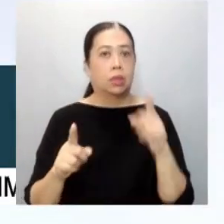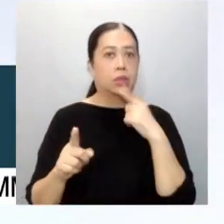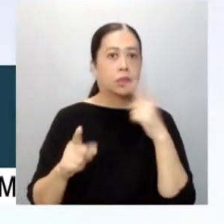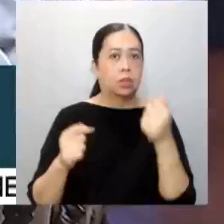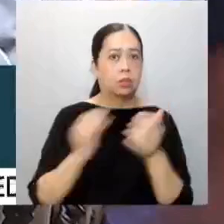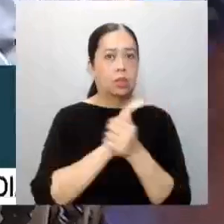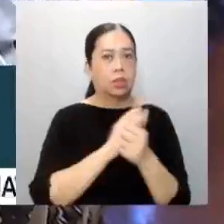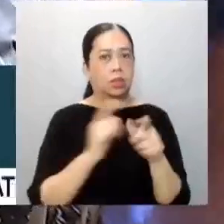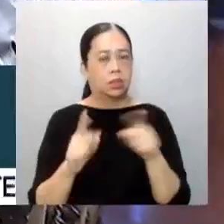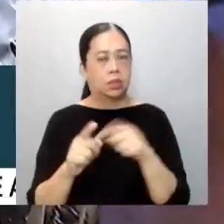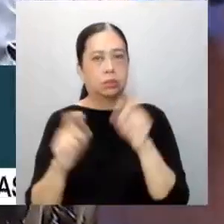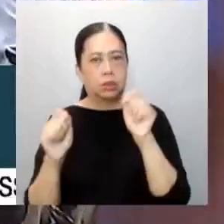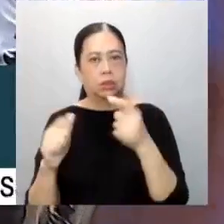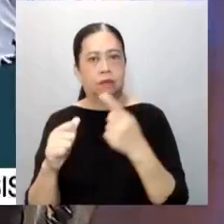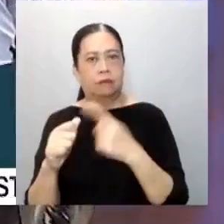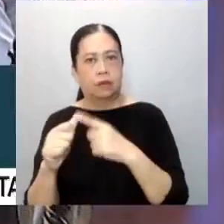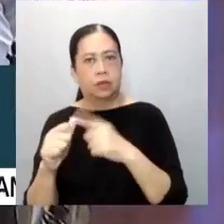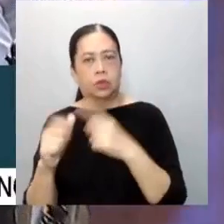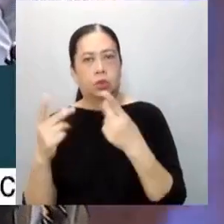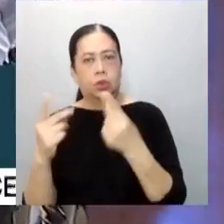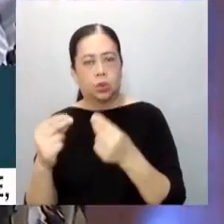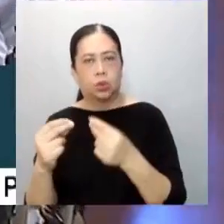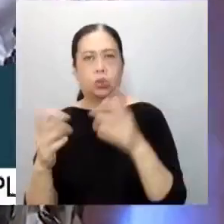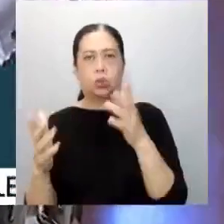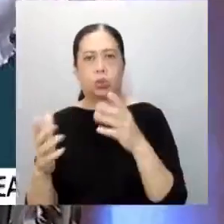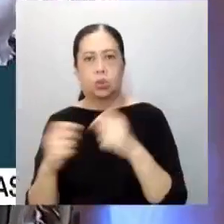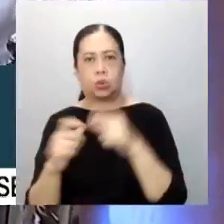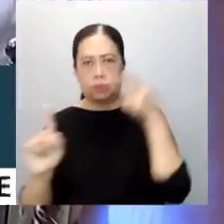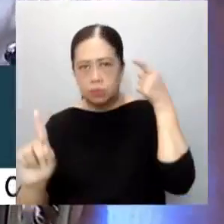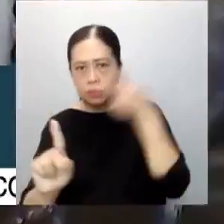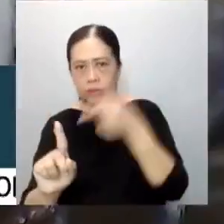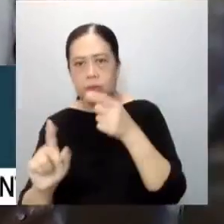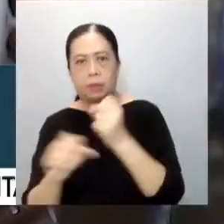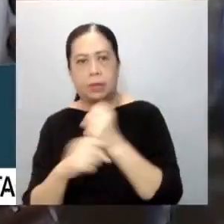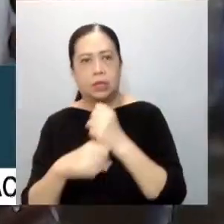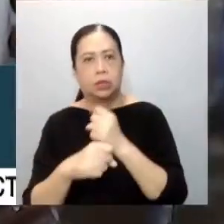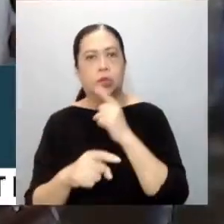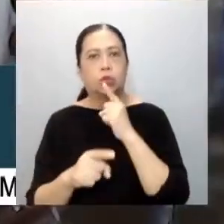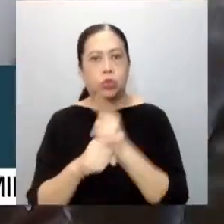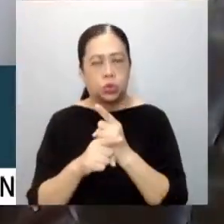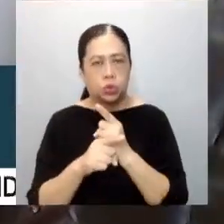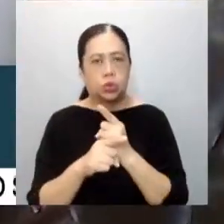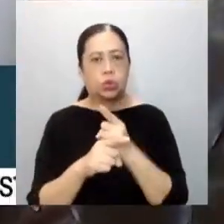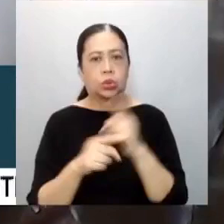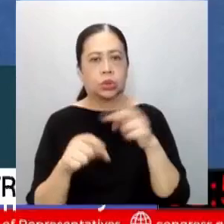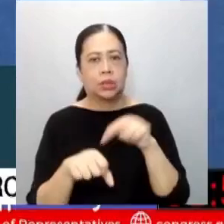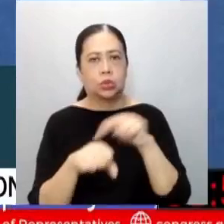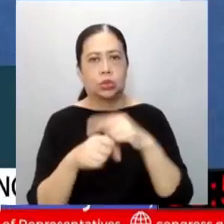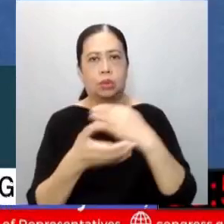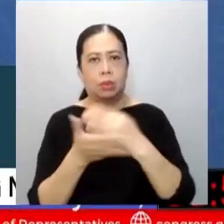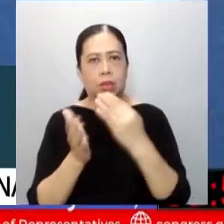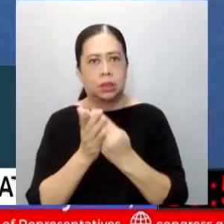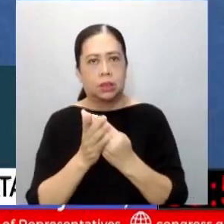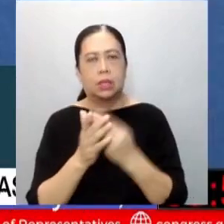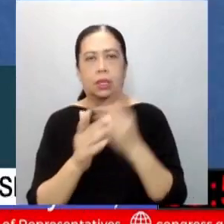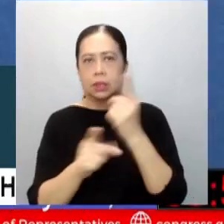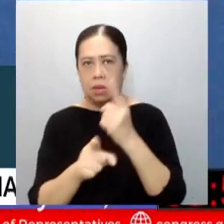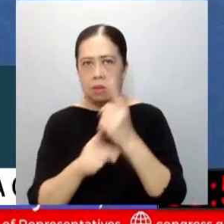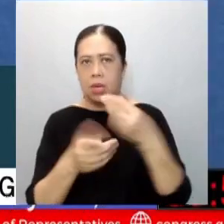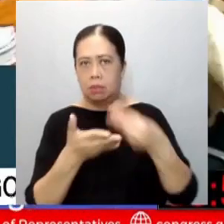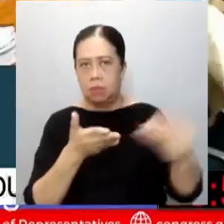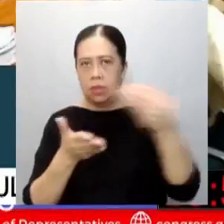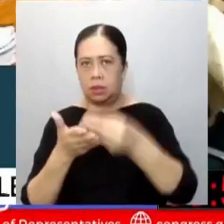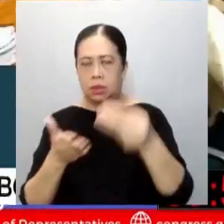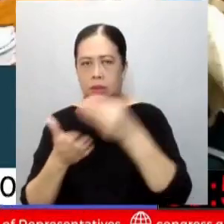unfinished priorities, the administration must also zero in on making sure the country's national budget is properly spent, as this is key to making